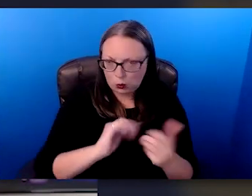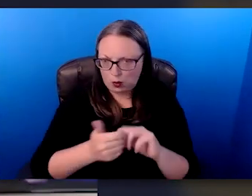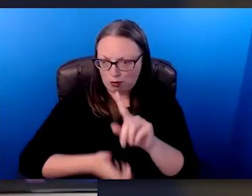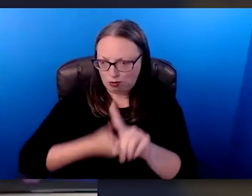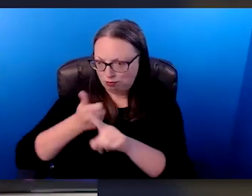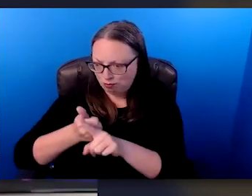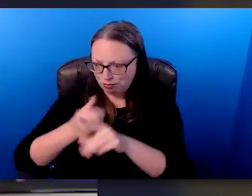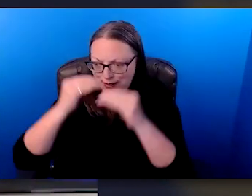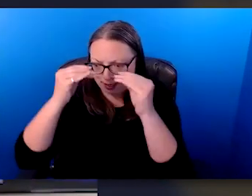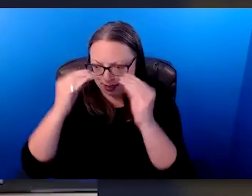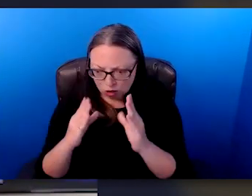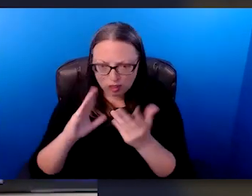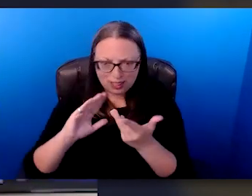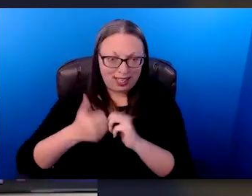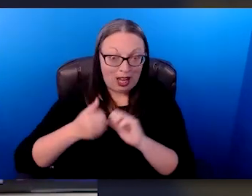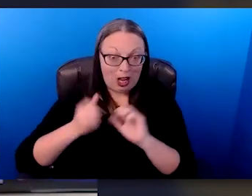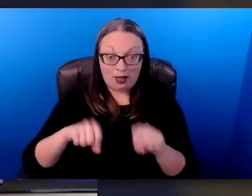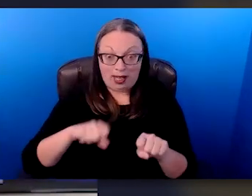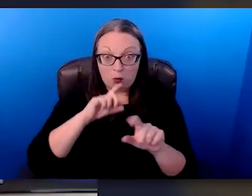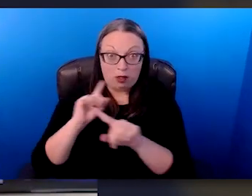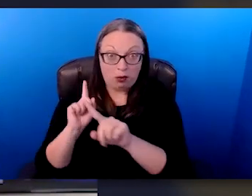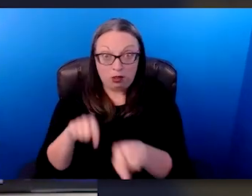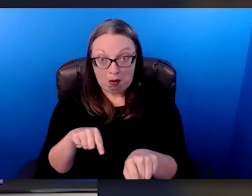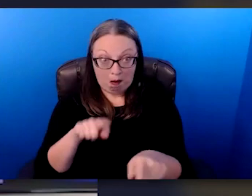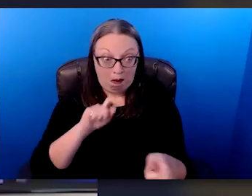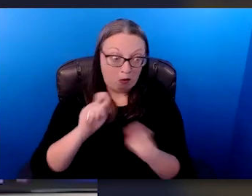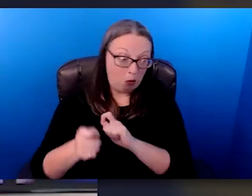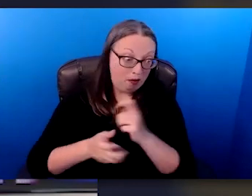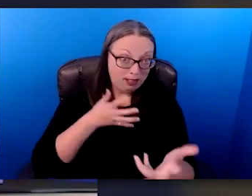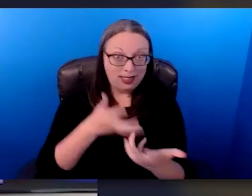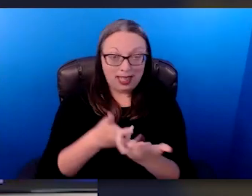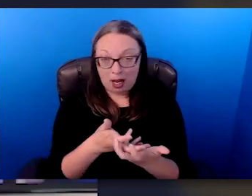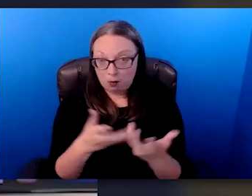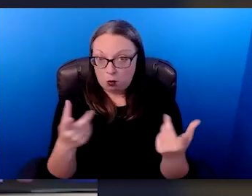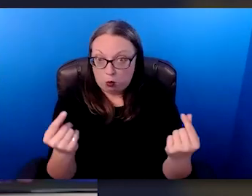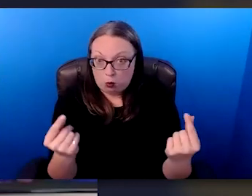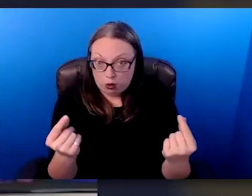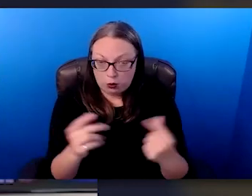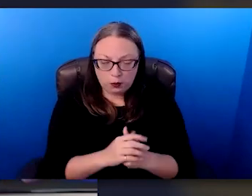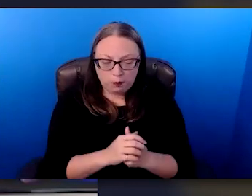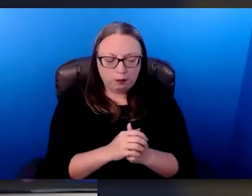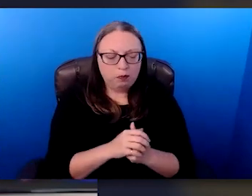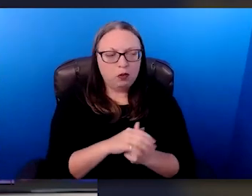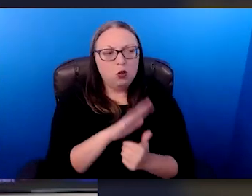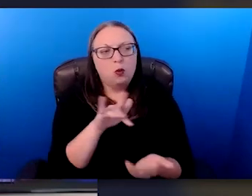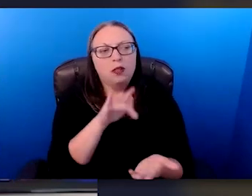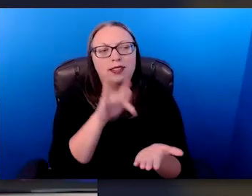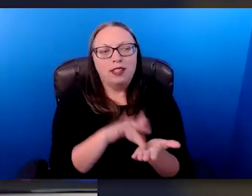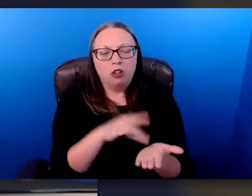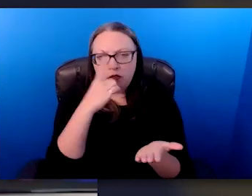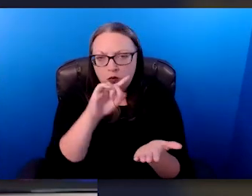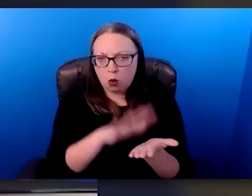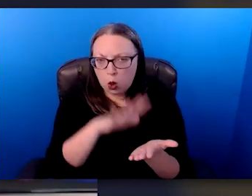respond. Over the past year, the Center for Excellence in Learning and Teaching has kind of been the core leadership around